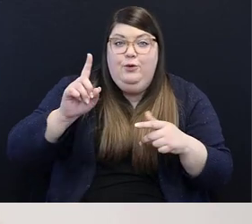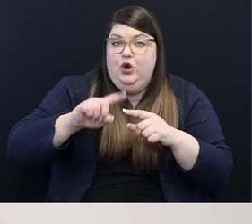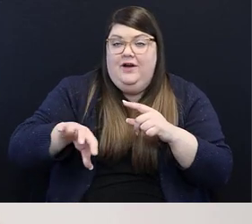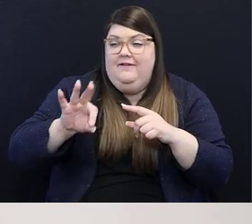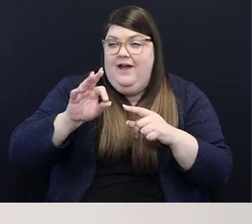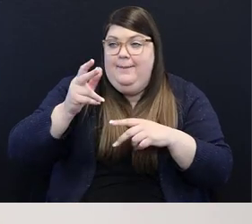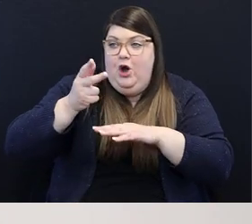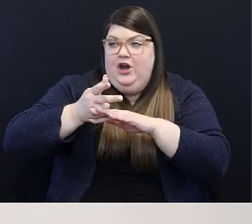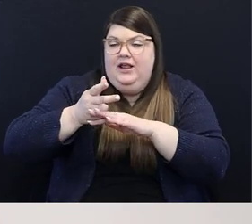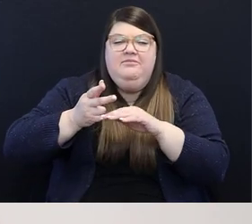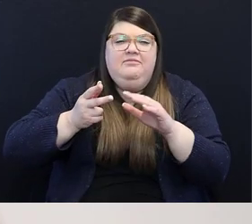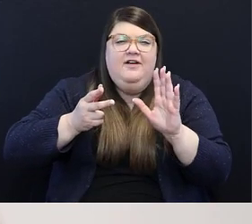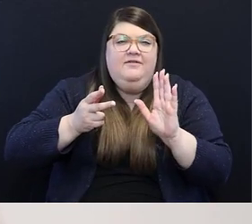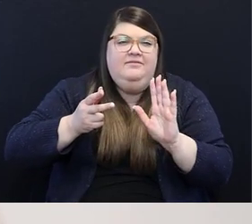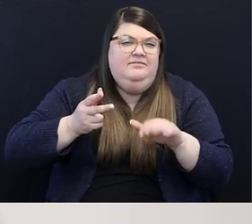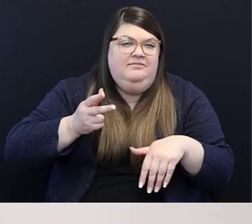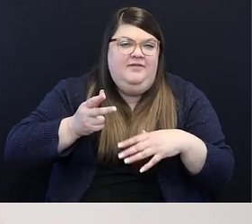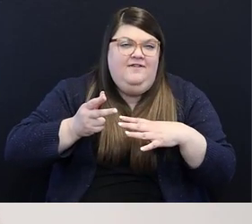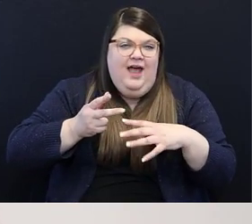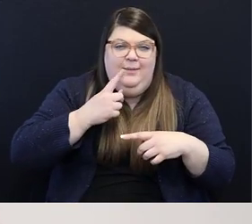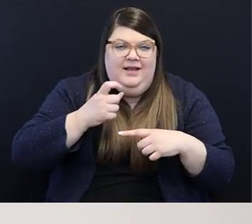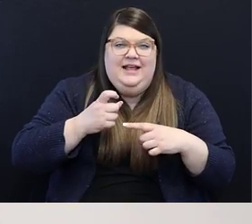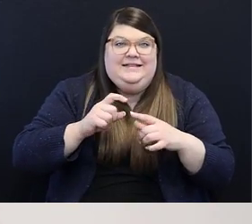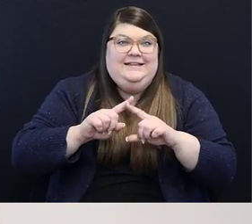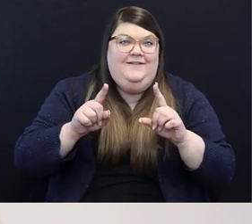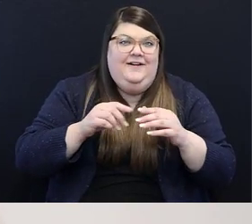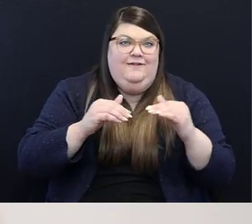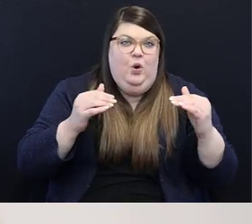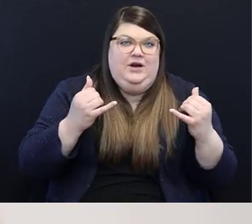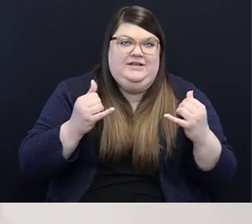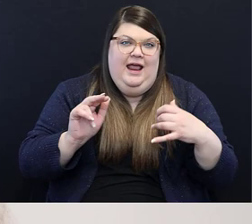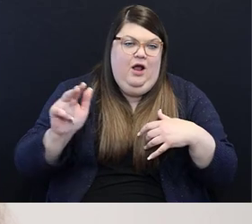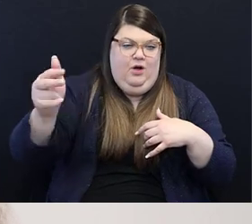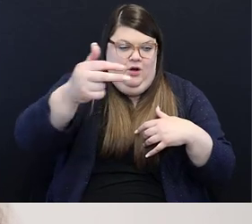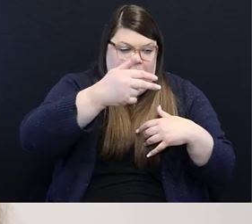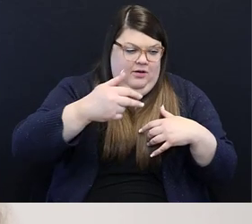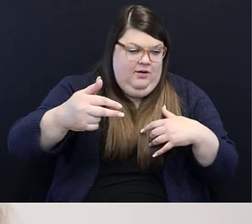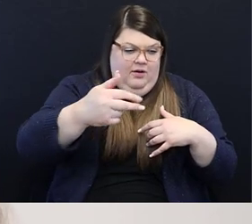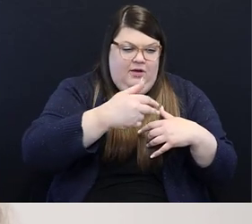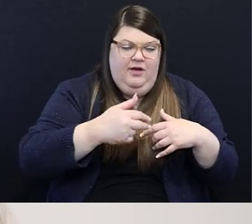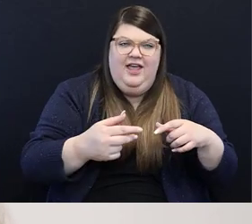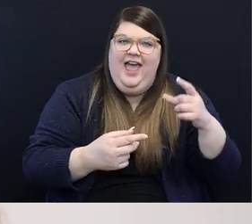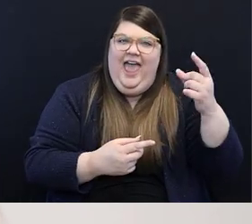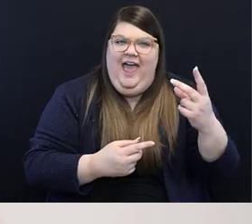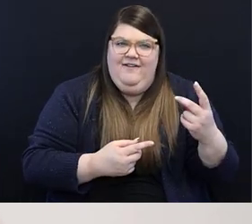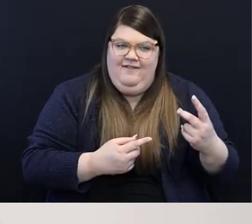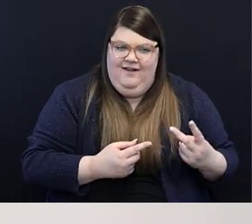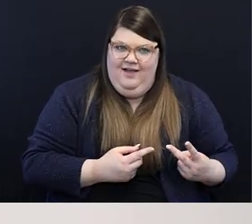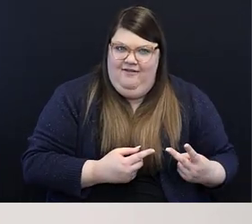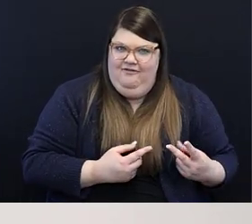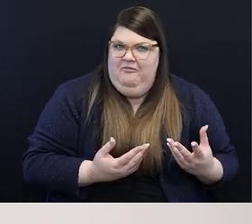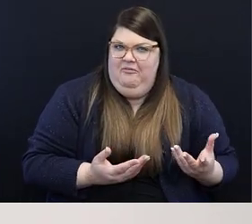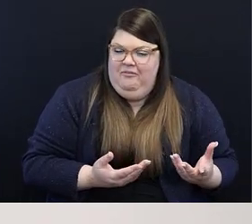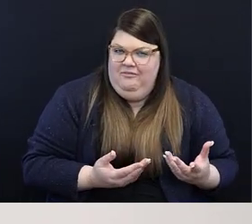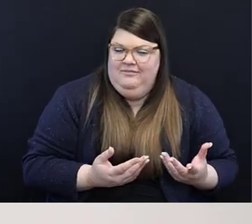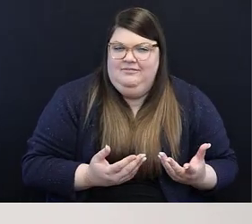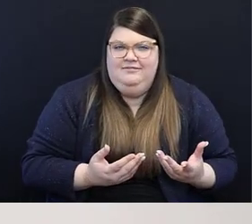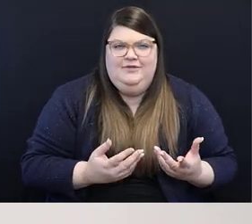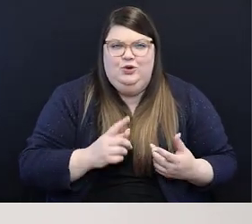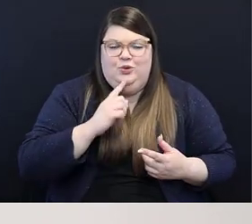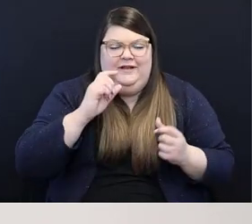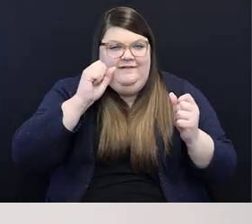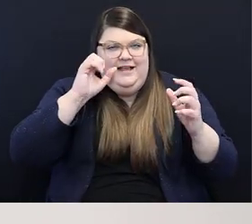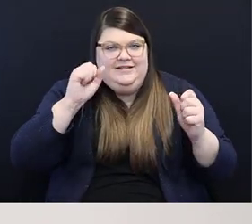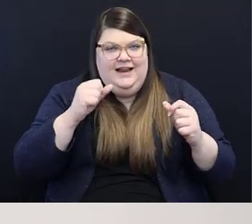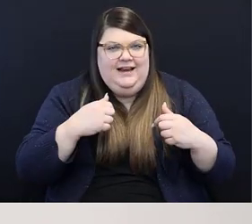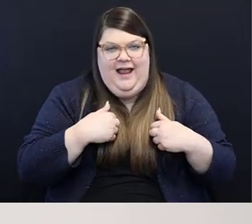need to worry because you've not hit all the floors. Because now when you go down, oh, yeah. The other side is all, so this was like, it's so fascinating, I